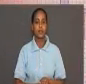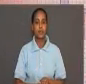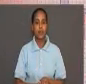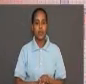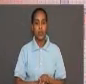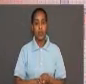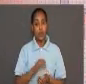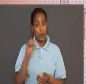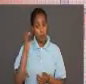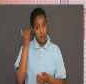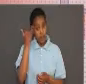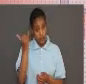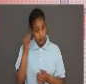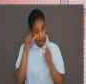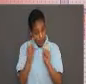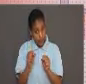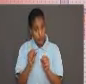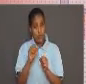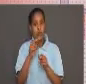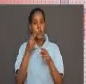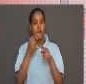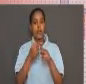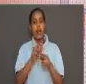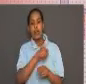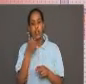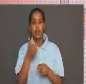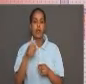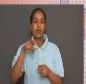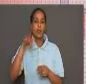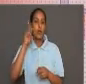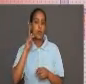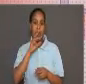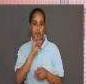I imagine that you were able to name other polymers as well.